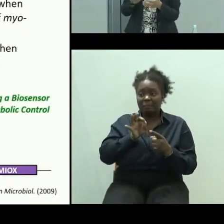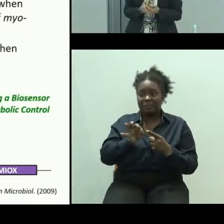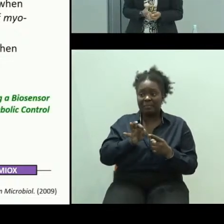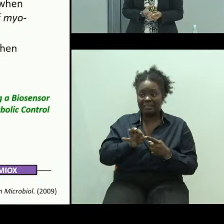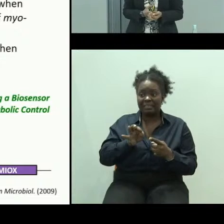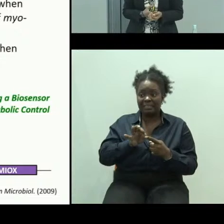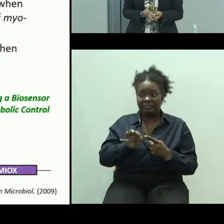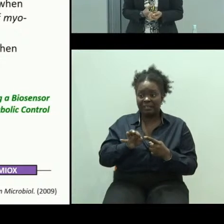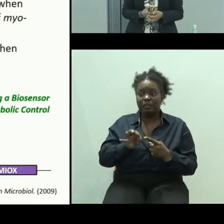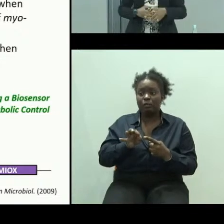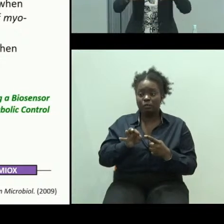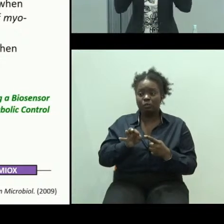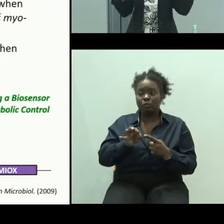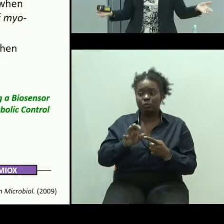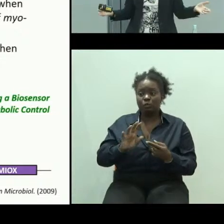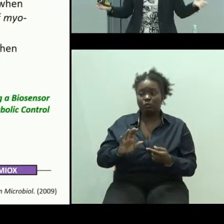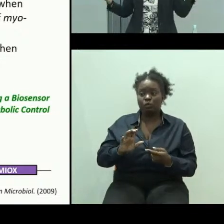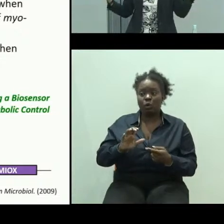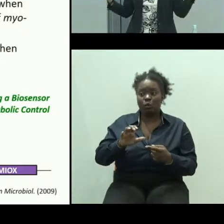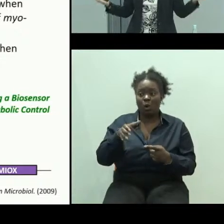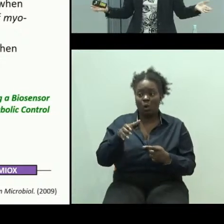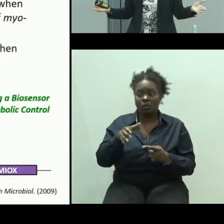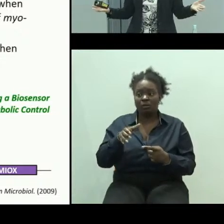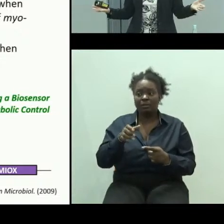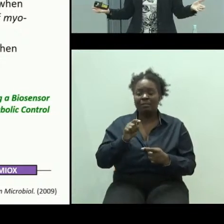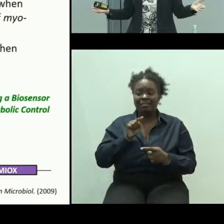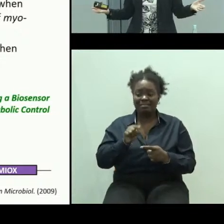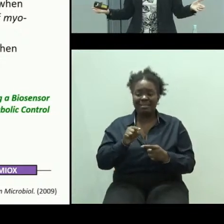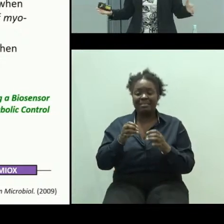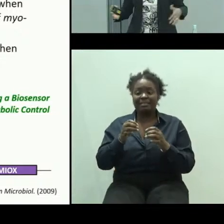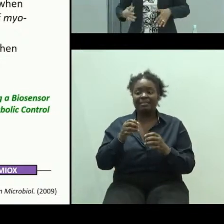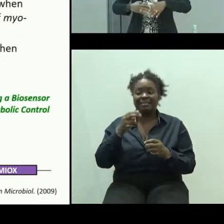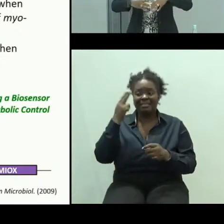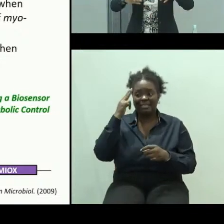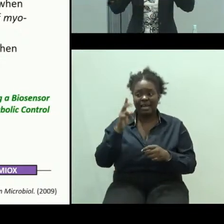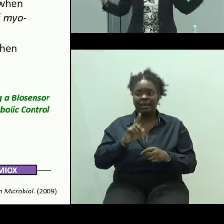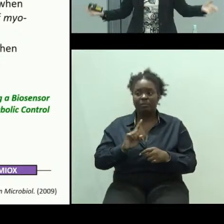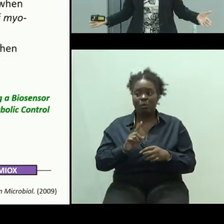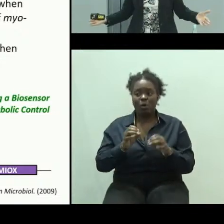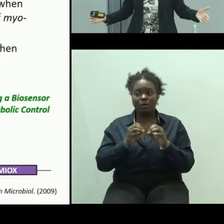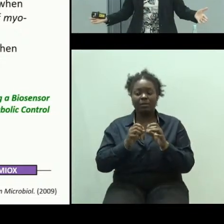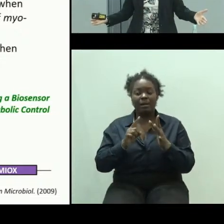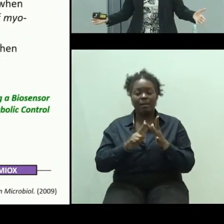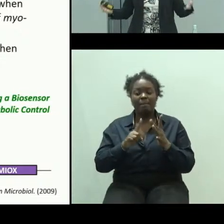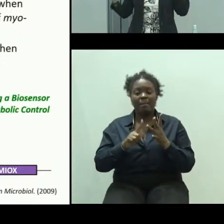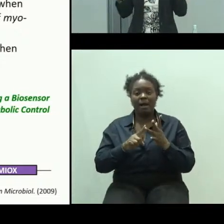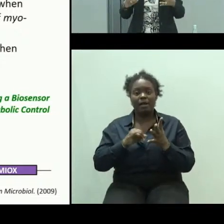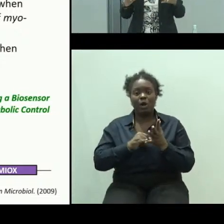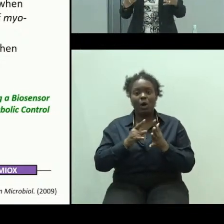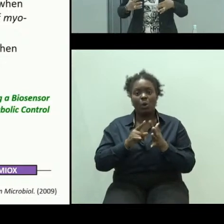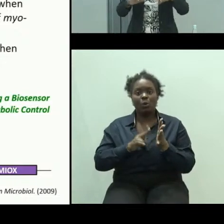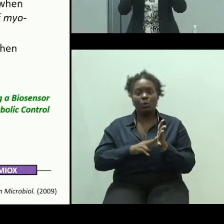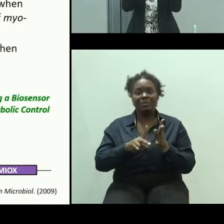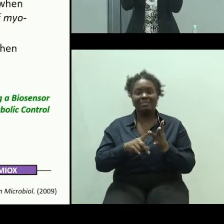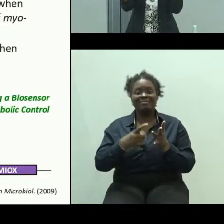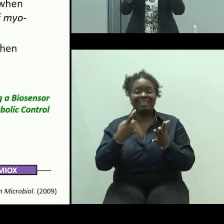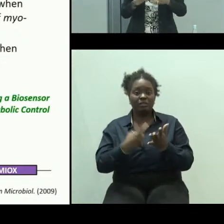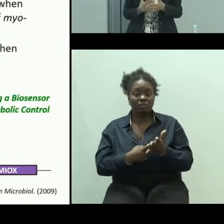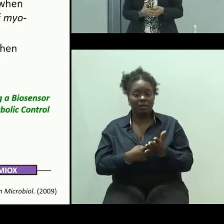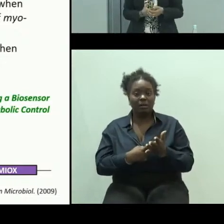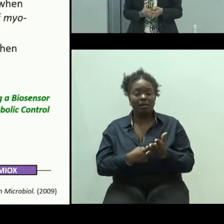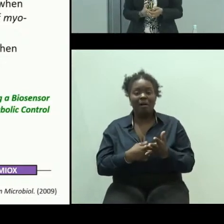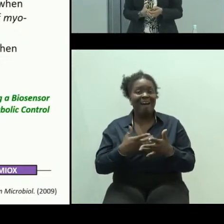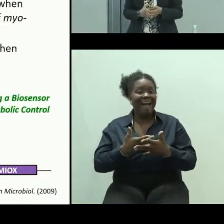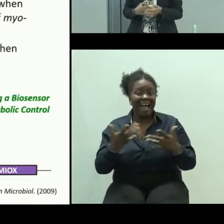on expression of that gene. These we now call biosensors. Okay? And just roughly speaking, a biosensor is anything that will respond